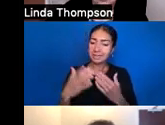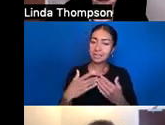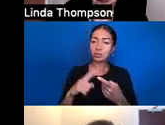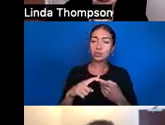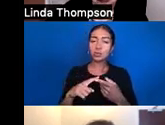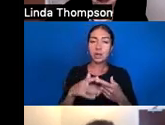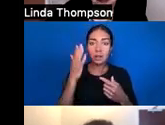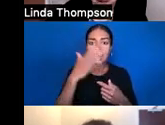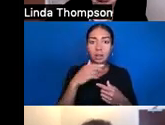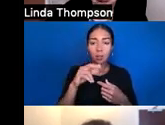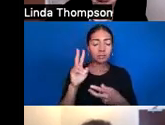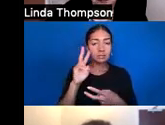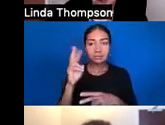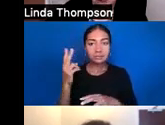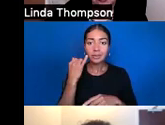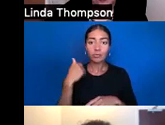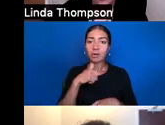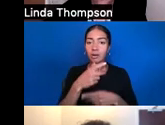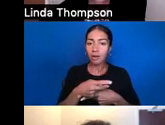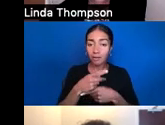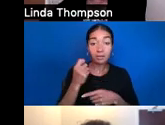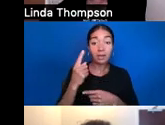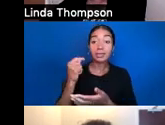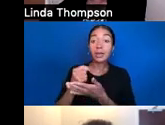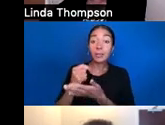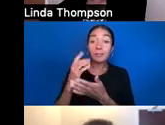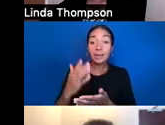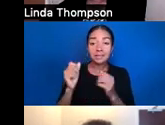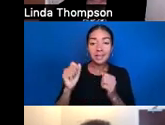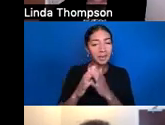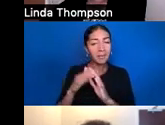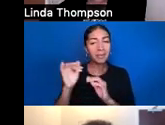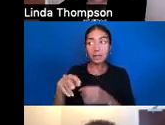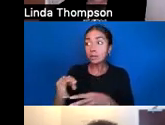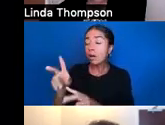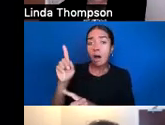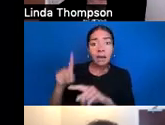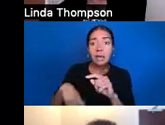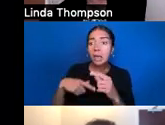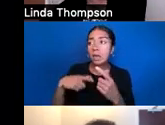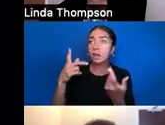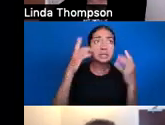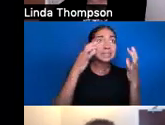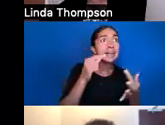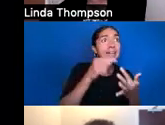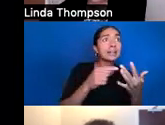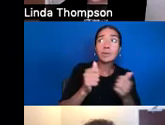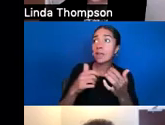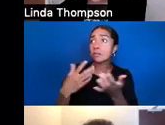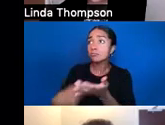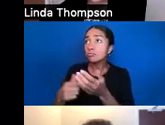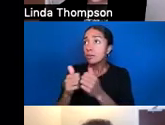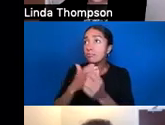because, therapists can become that for somebody that I can't make this decision without talking to my therapist. Like we've seen it happen in